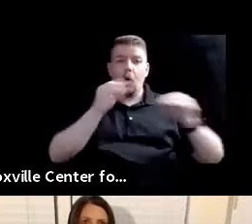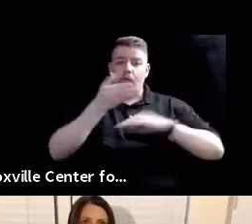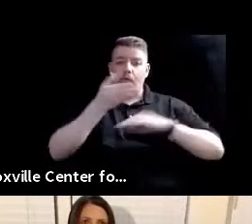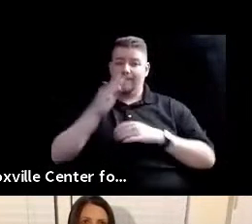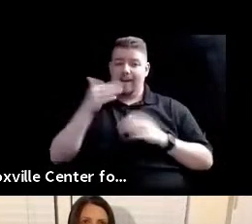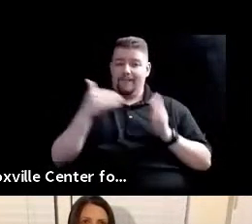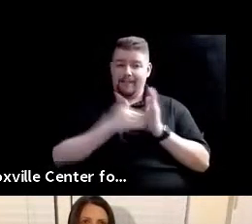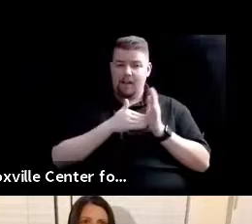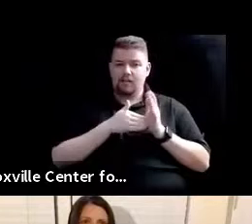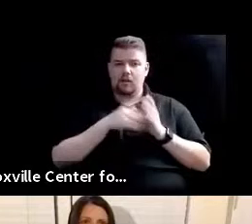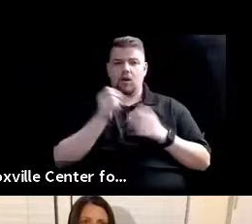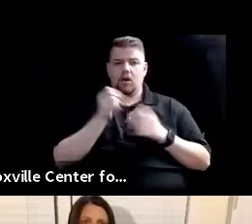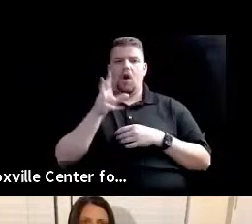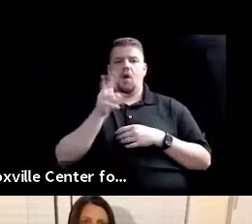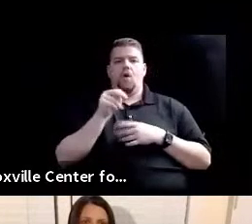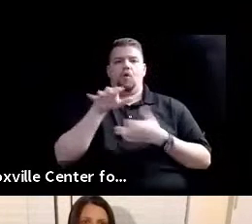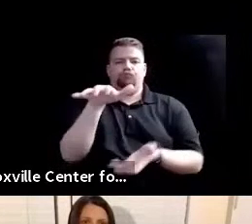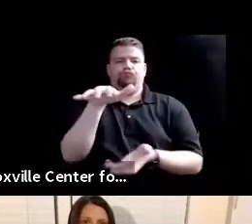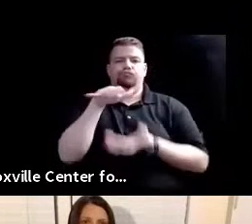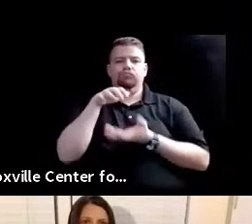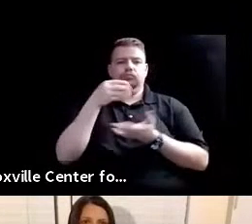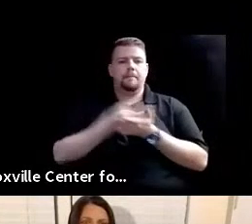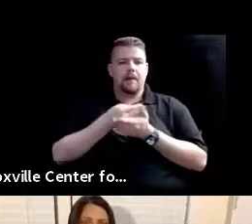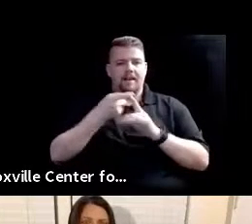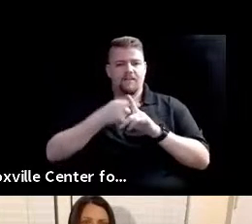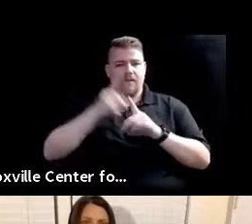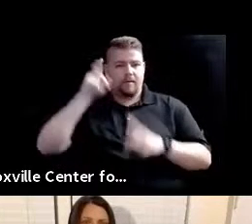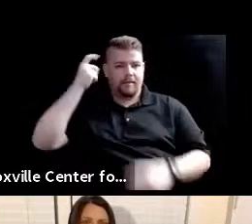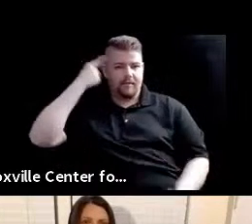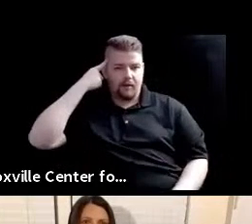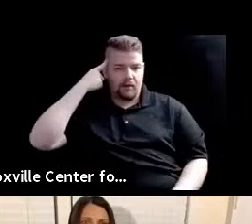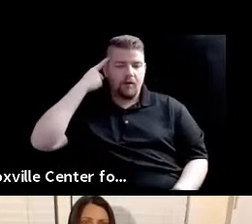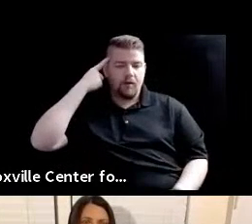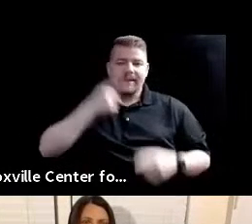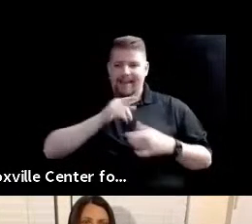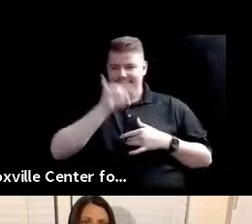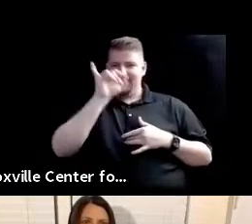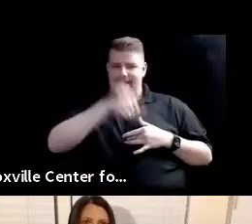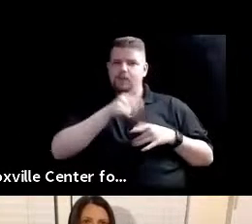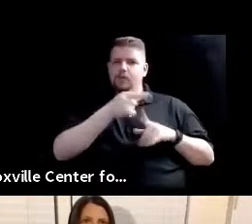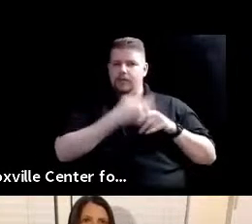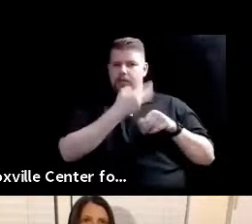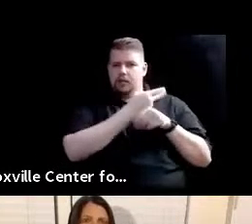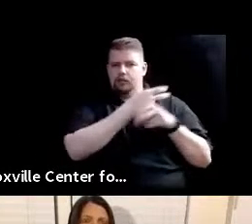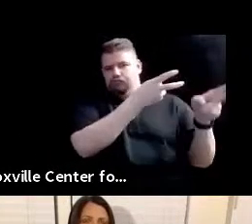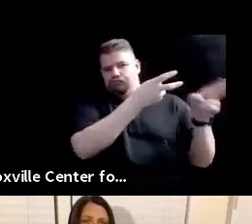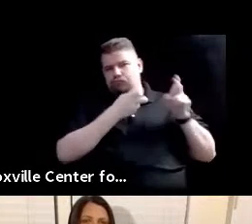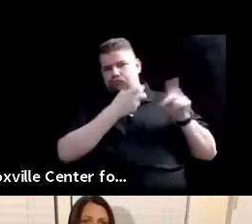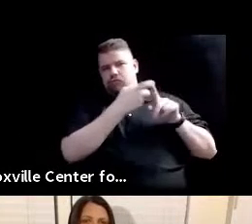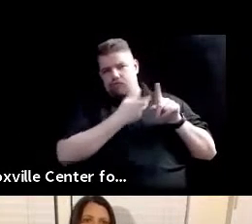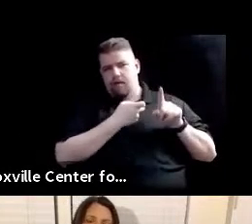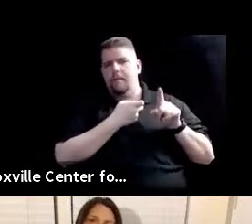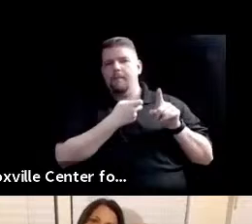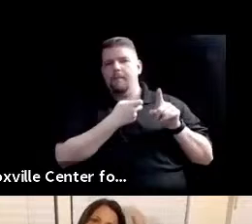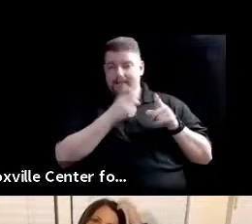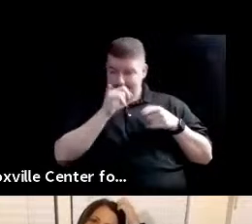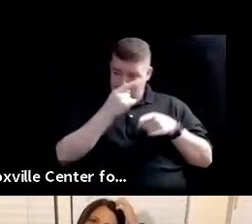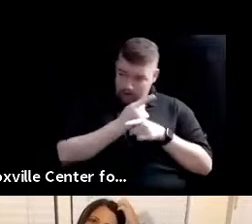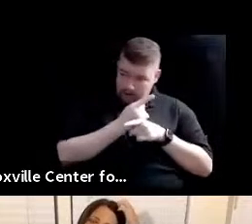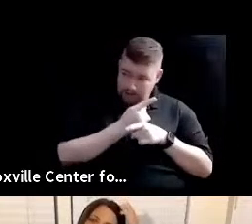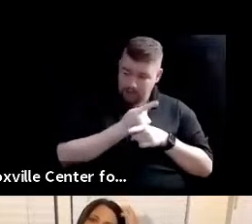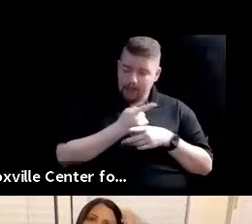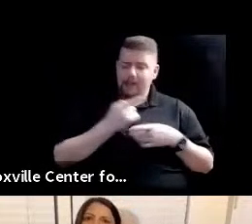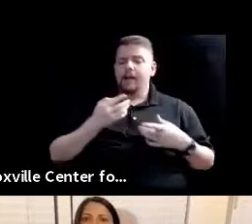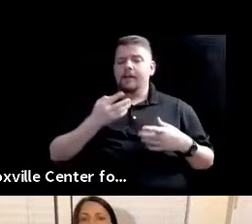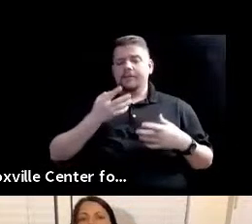own pot of money from the federal government. And I believe that that's what they are tapping into there. Is that correct? Yeah, well, I guess because